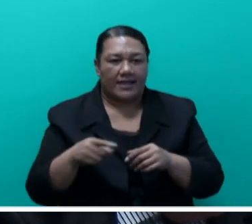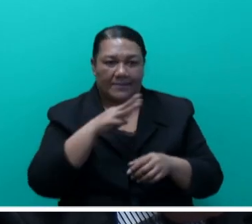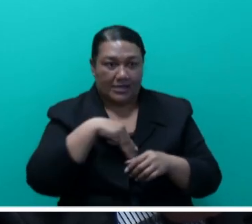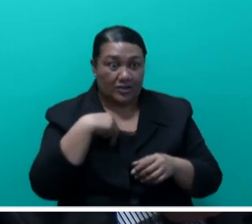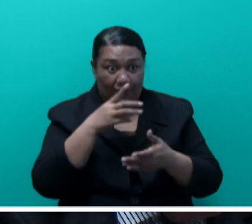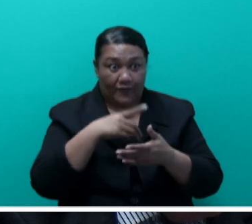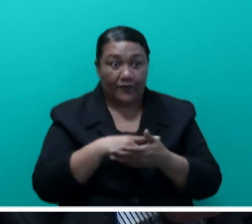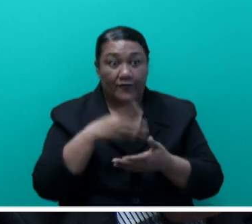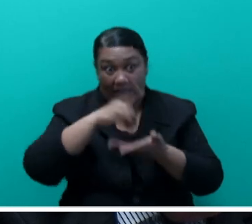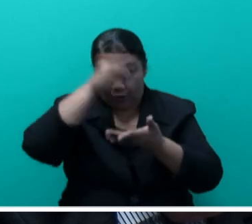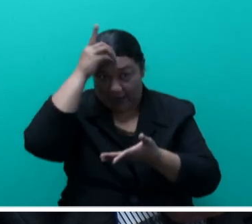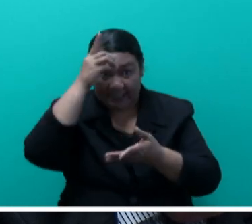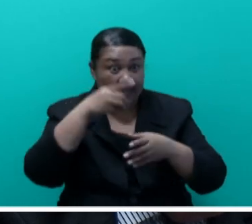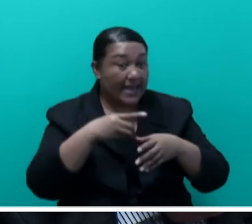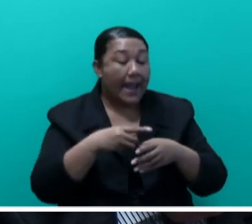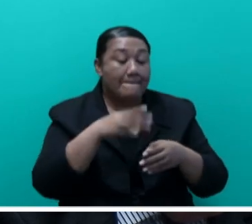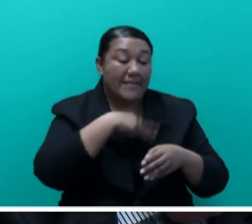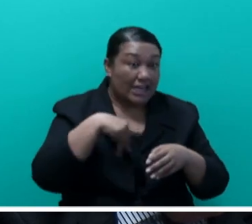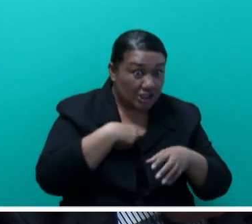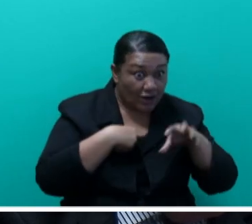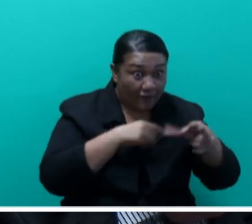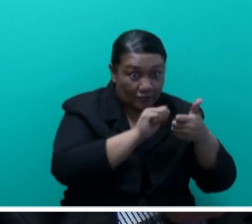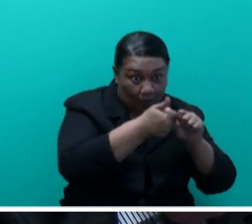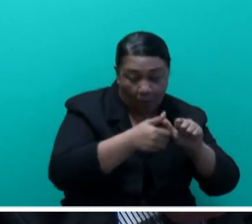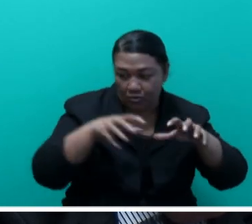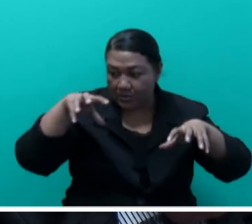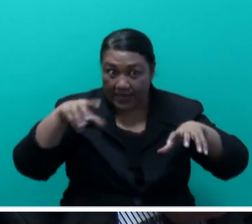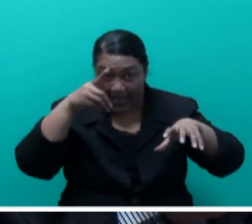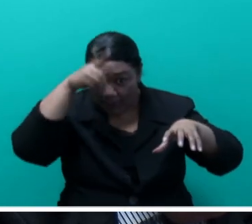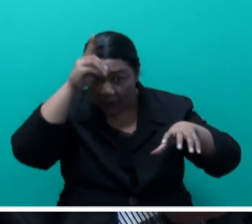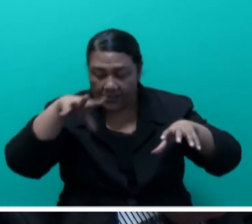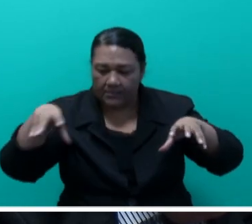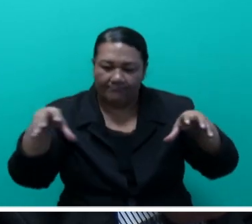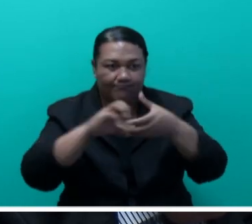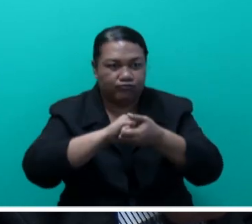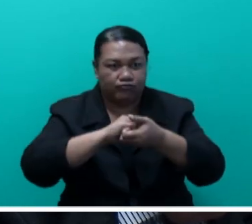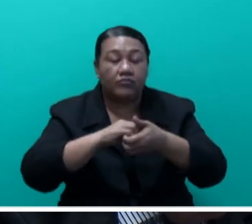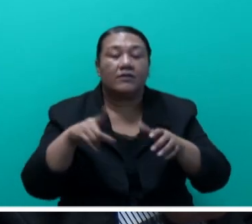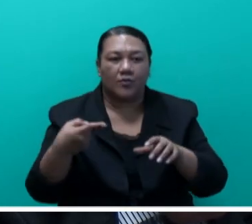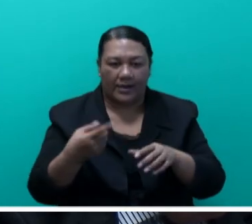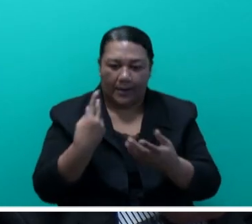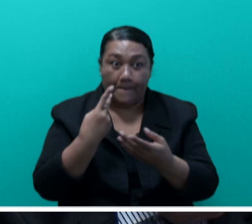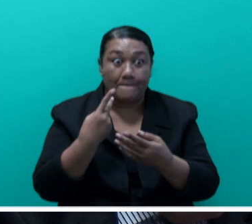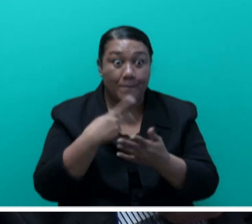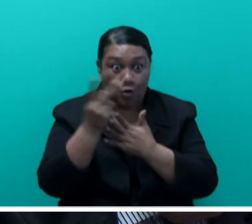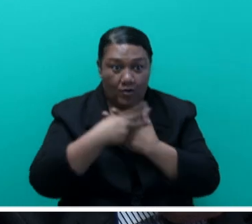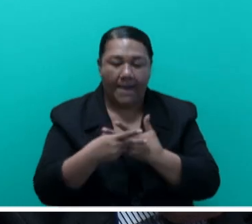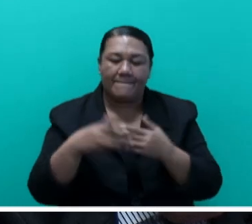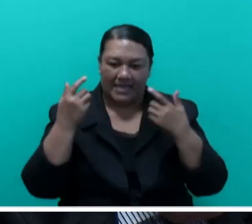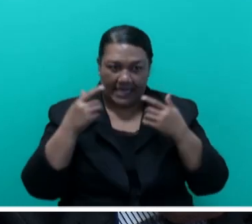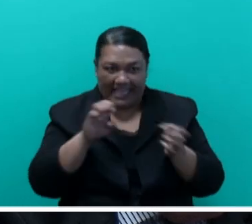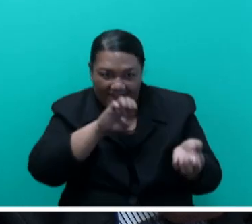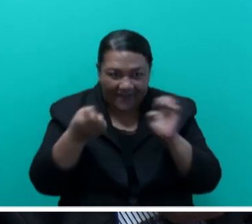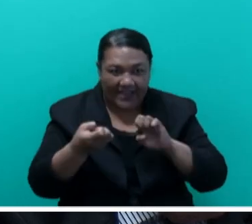ensure that sports programs, and in particular physical education programs, are effectively implemented in schools